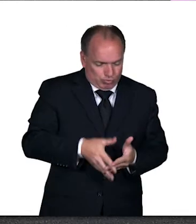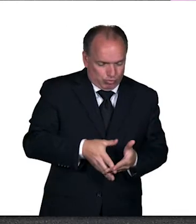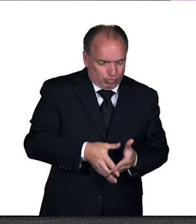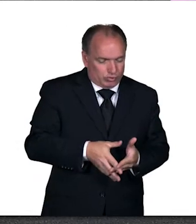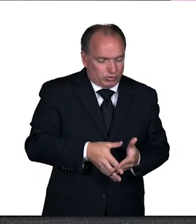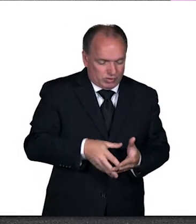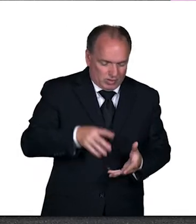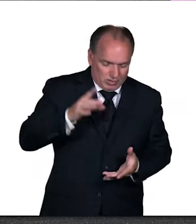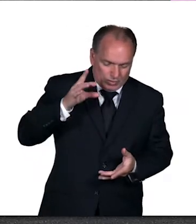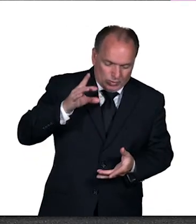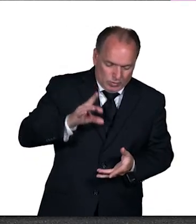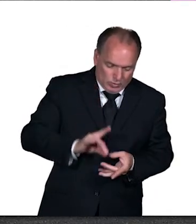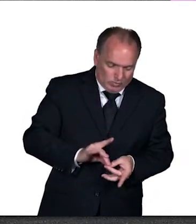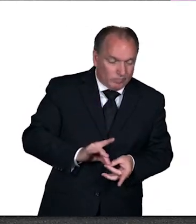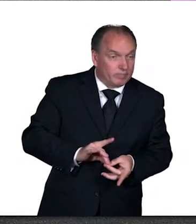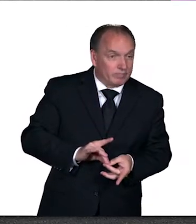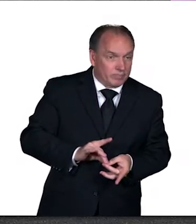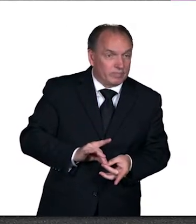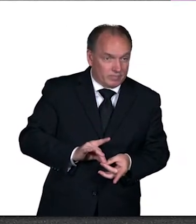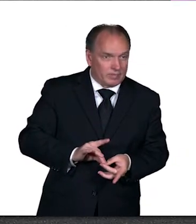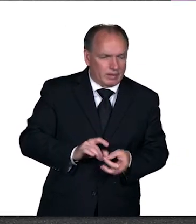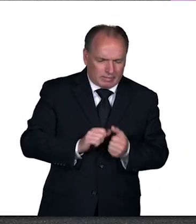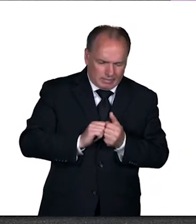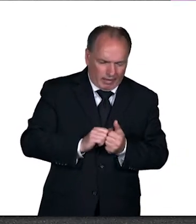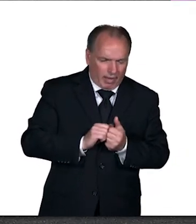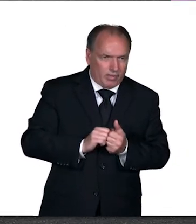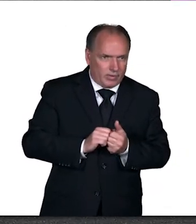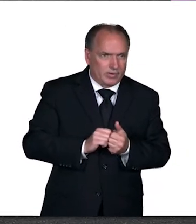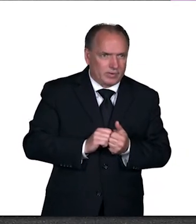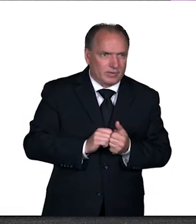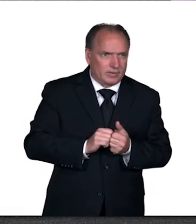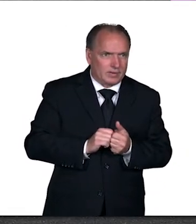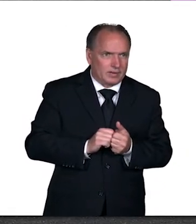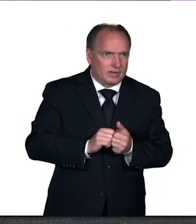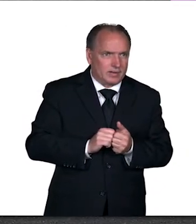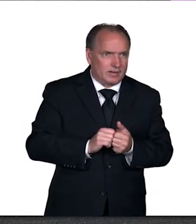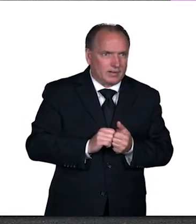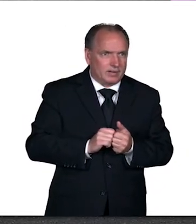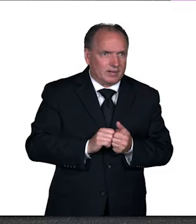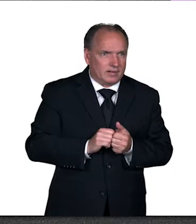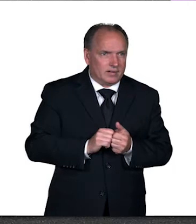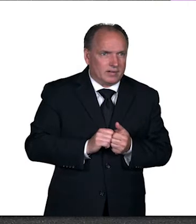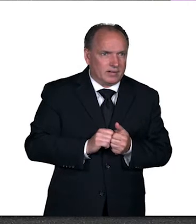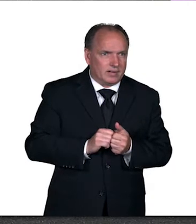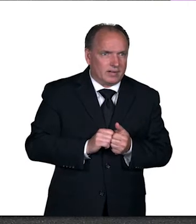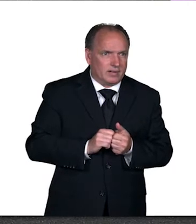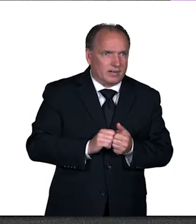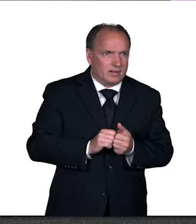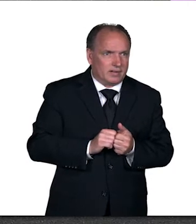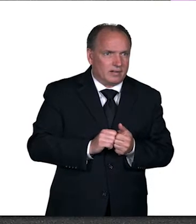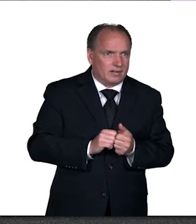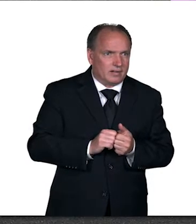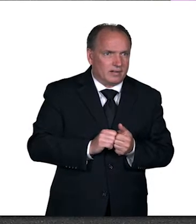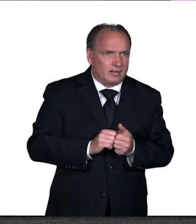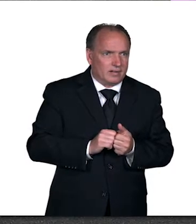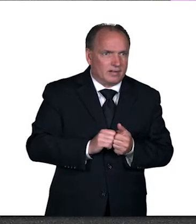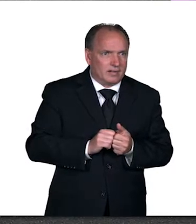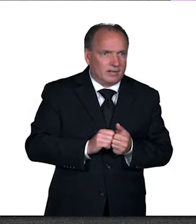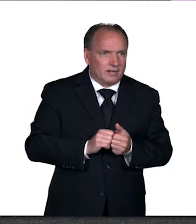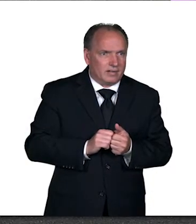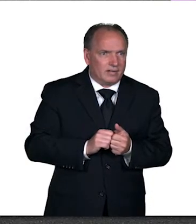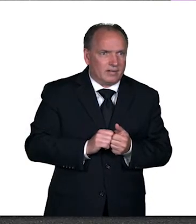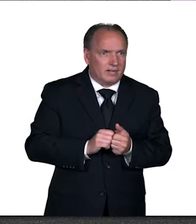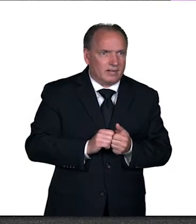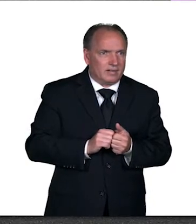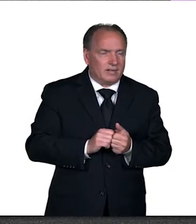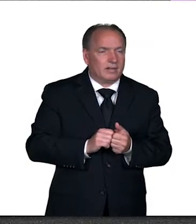stem and the leaves go right where the roots are. Stick one